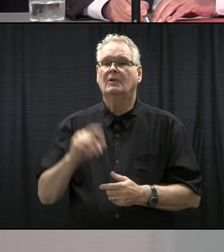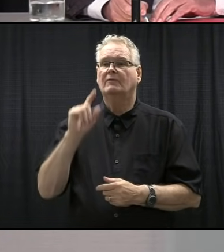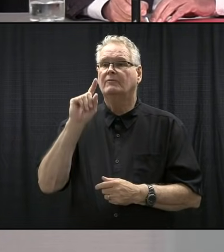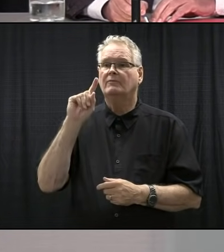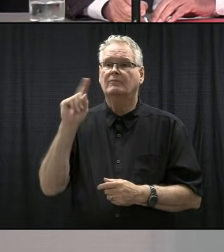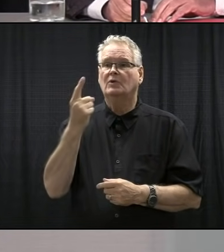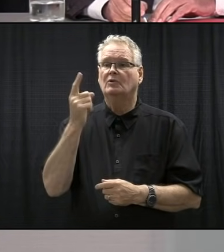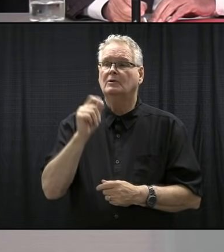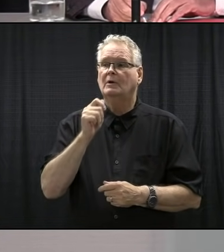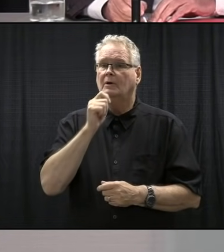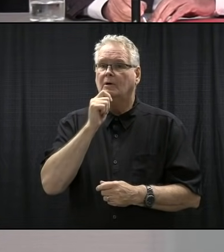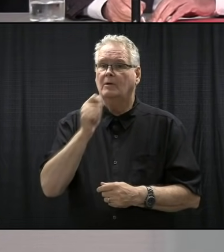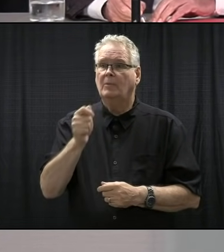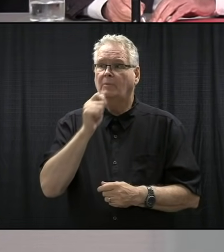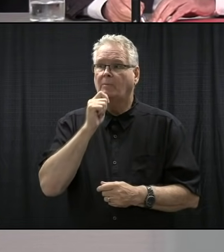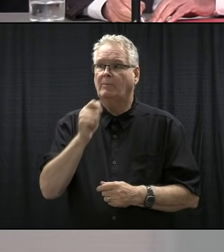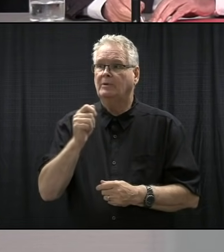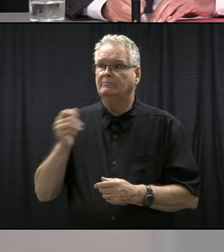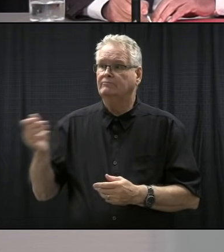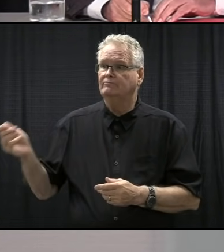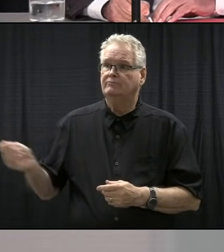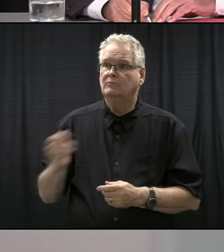ahead and make your way to the mic.